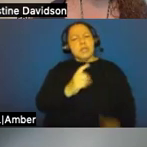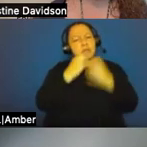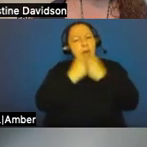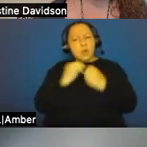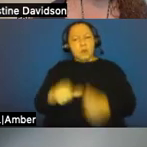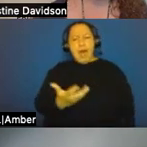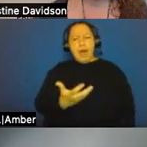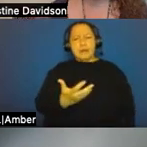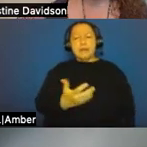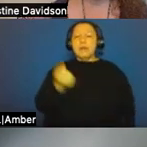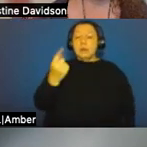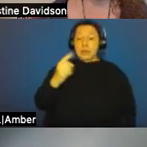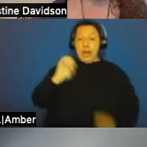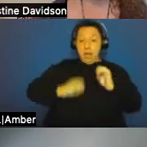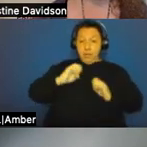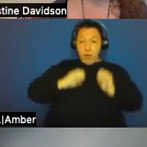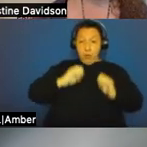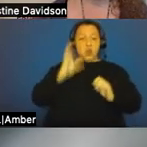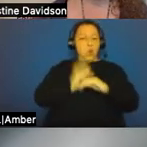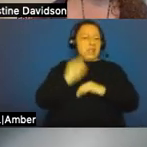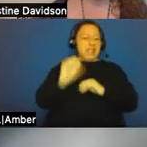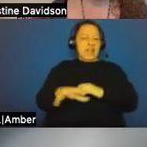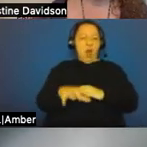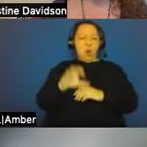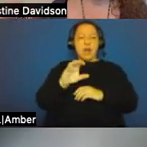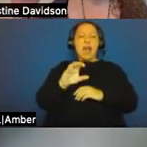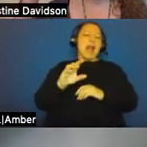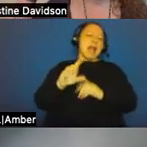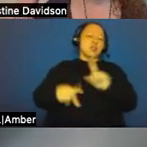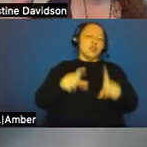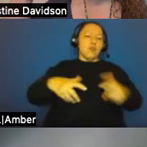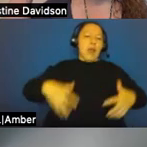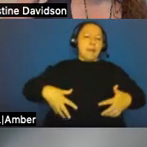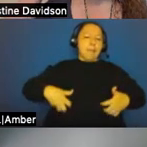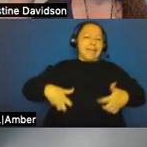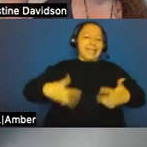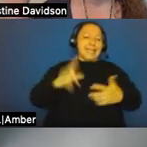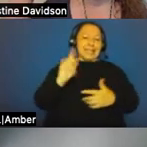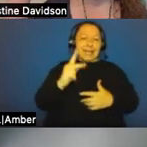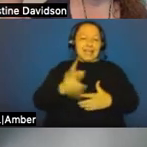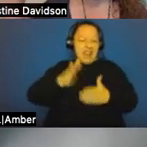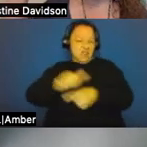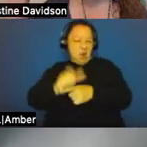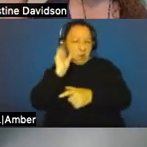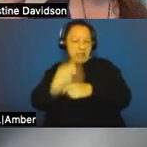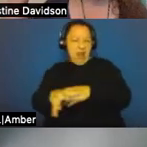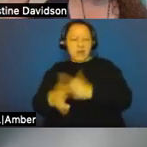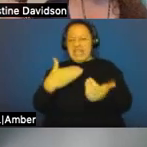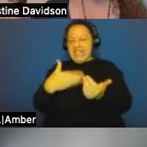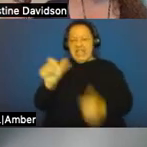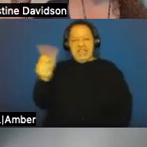out a SurveyMonkey link at the very end of the training. So then it's just real easy. It's just like a